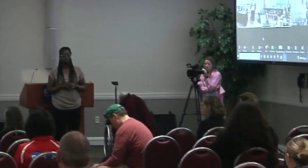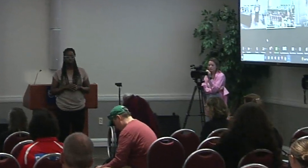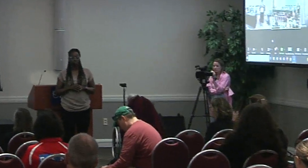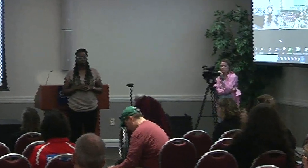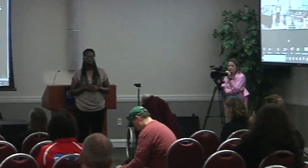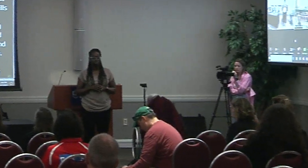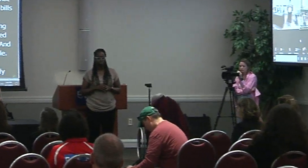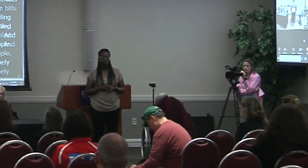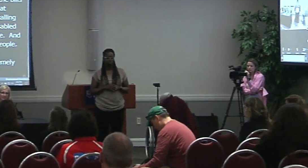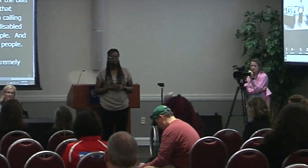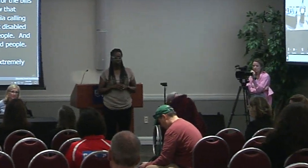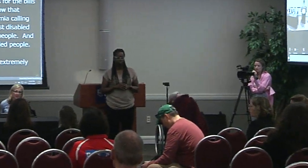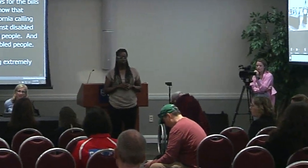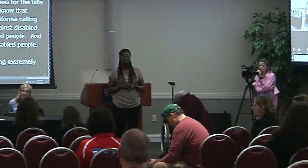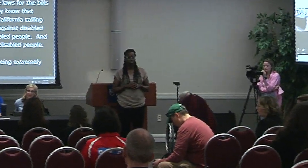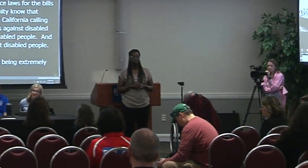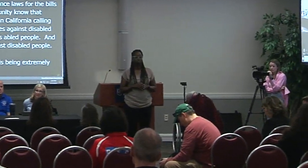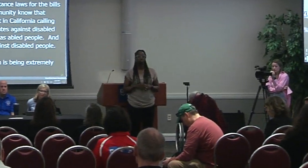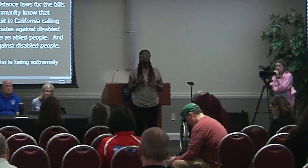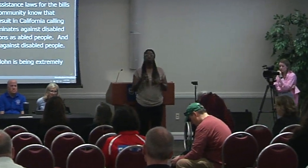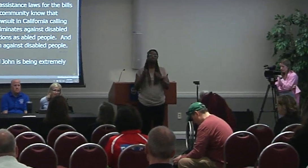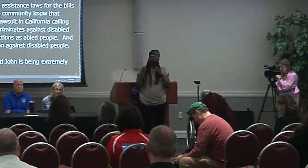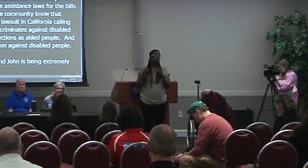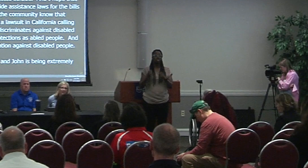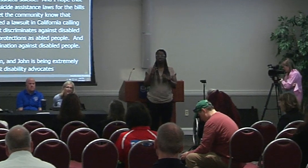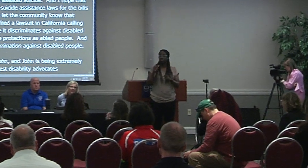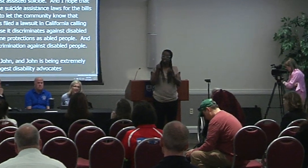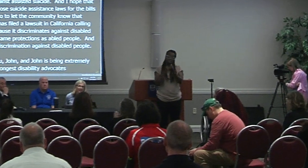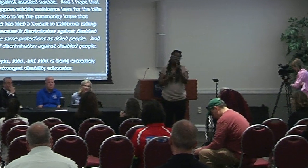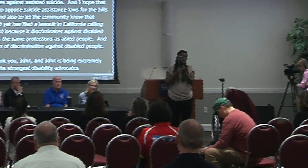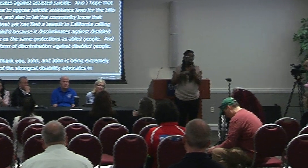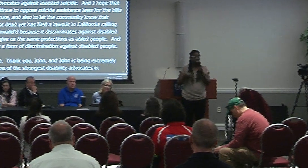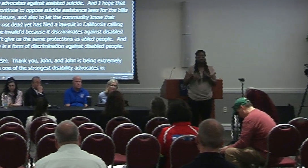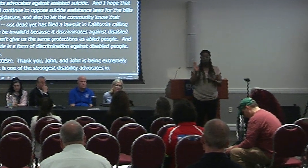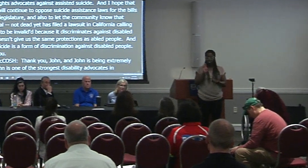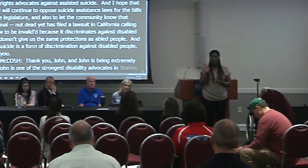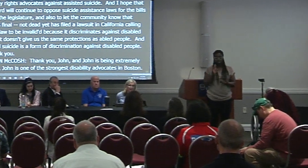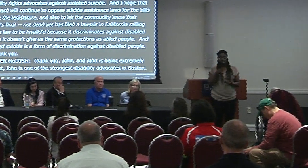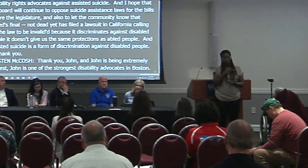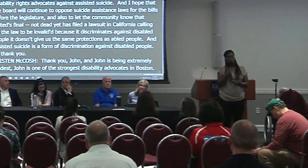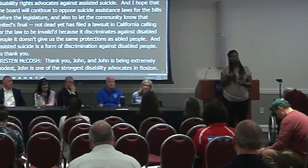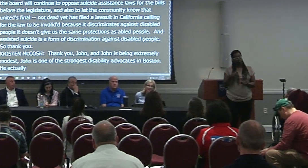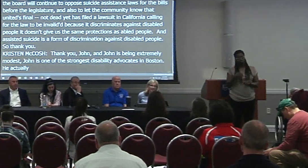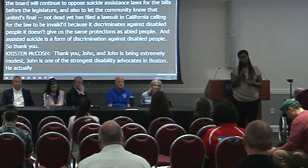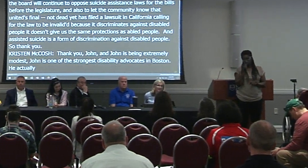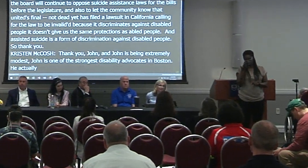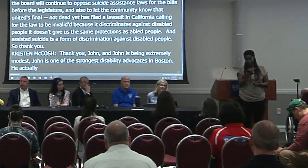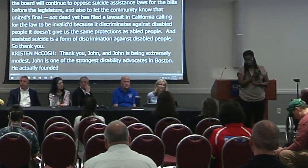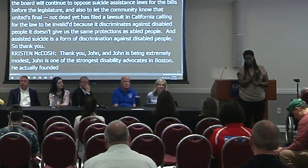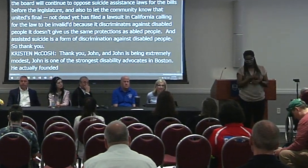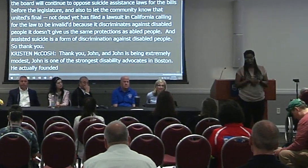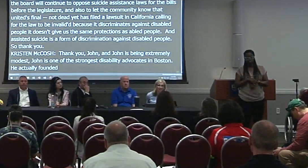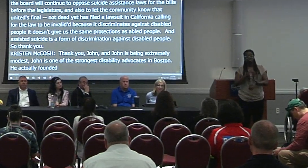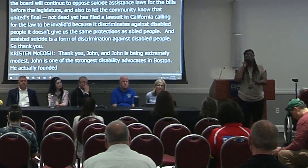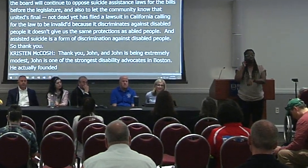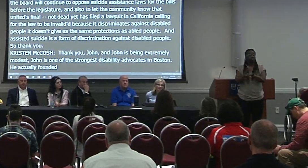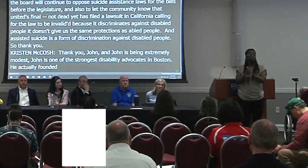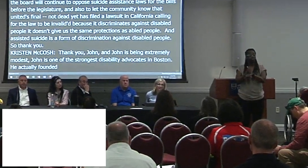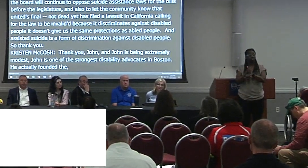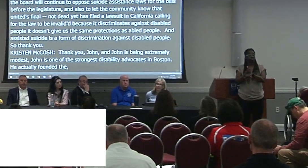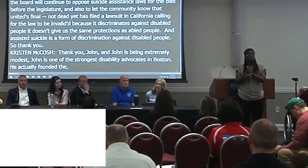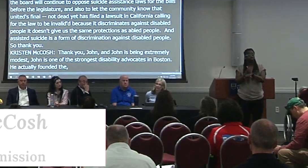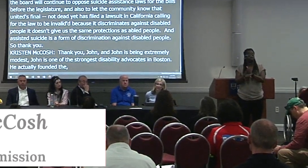of the strongest disability advocates in Boston. He actually he reinstated